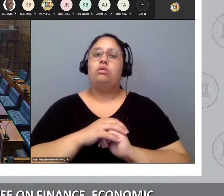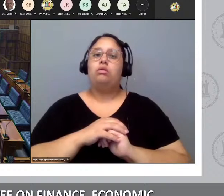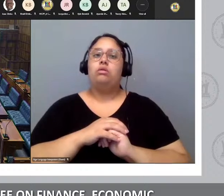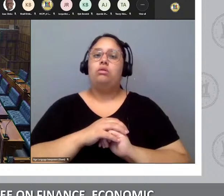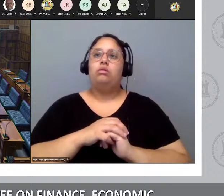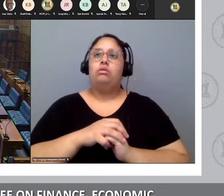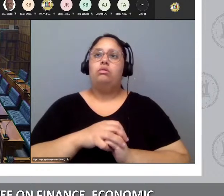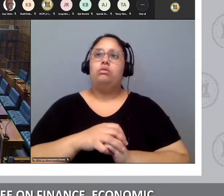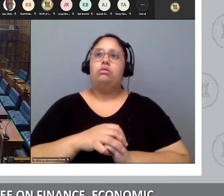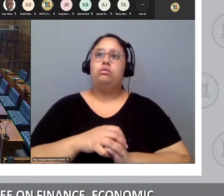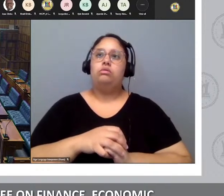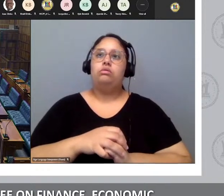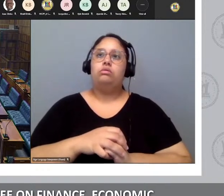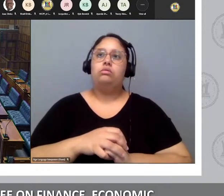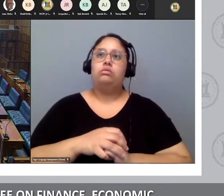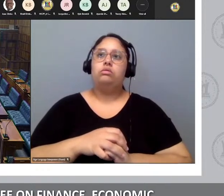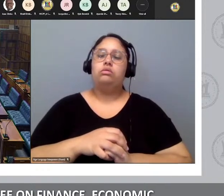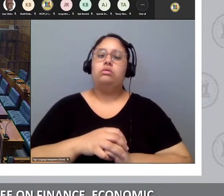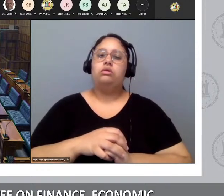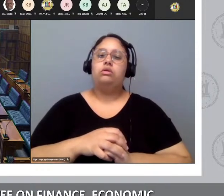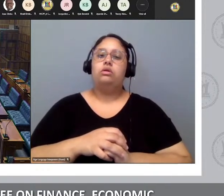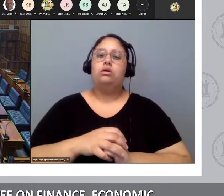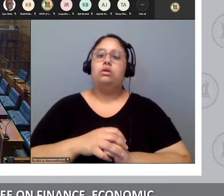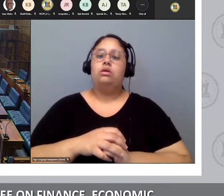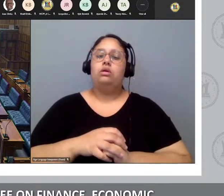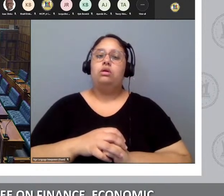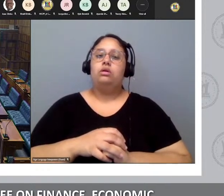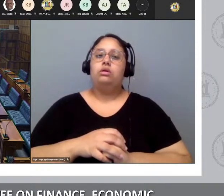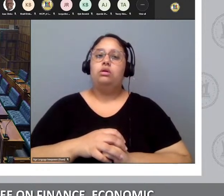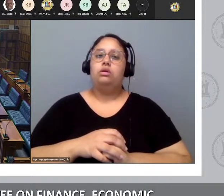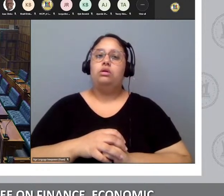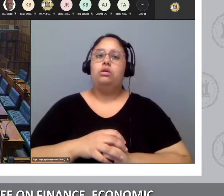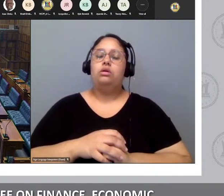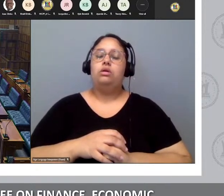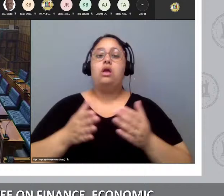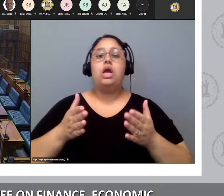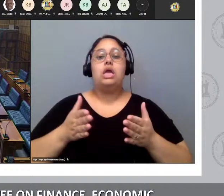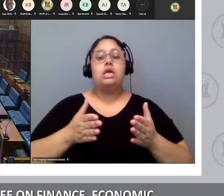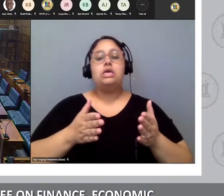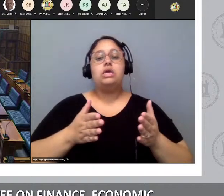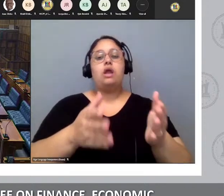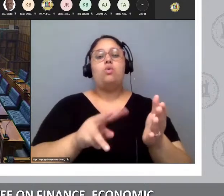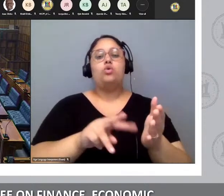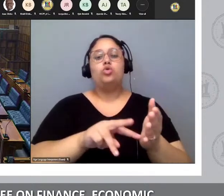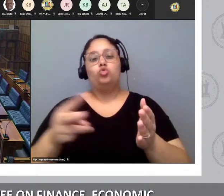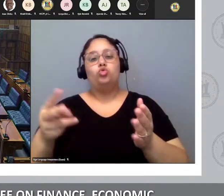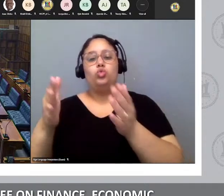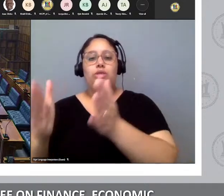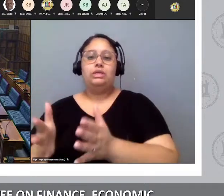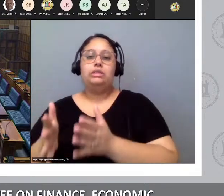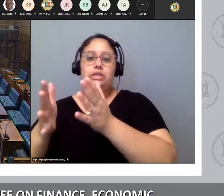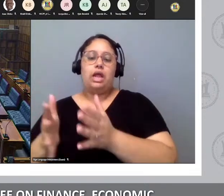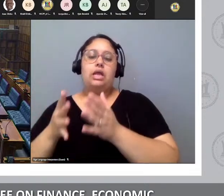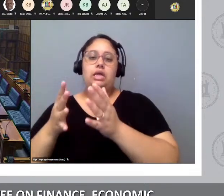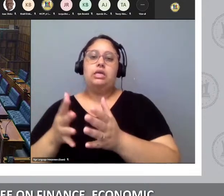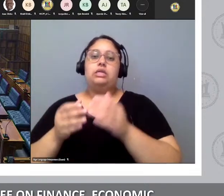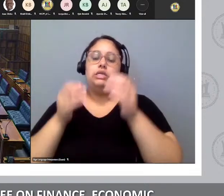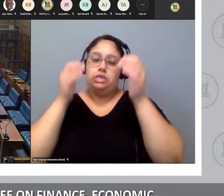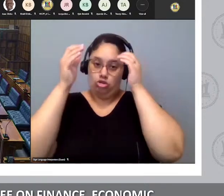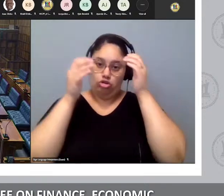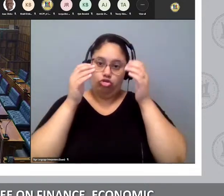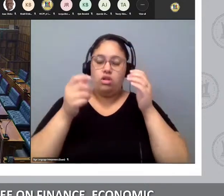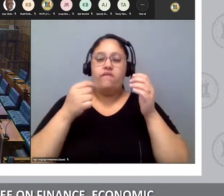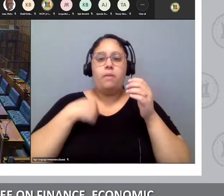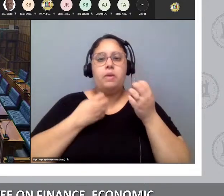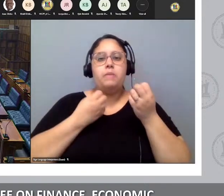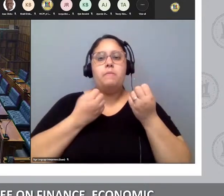to a road to rail initiative I often need to travel along the N7 and I do note